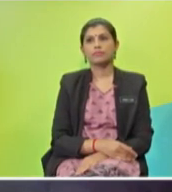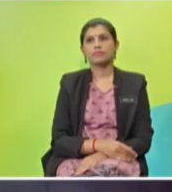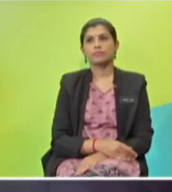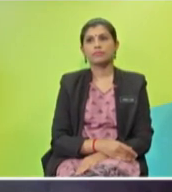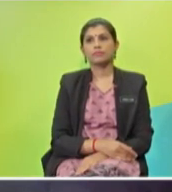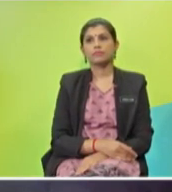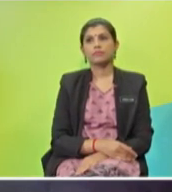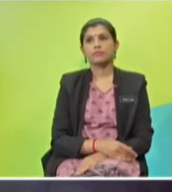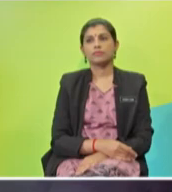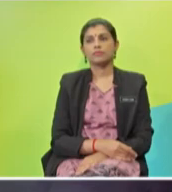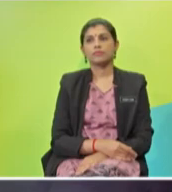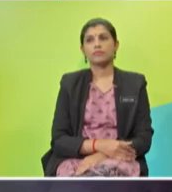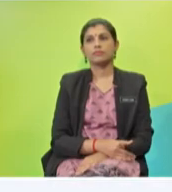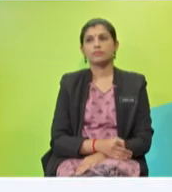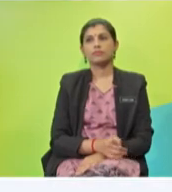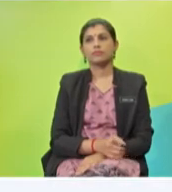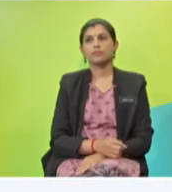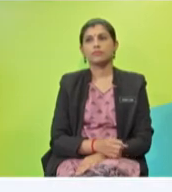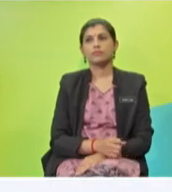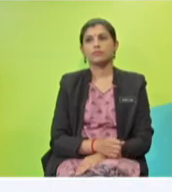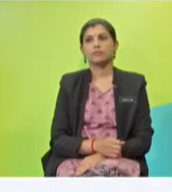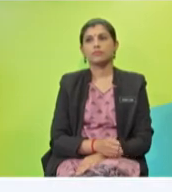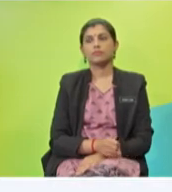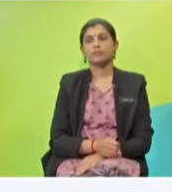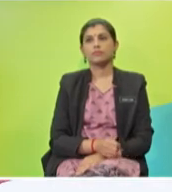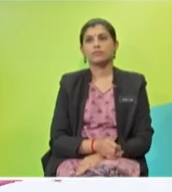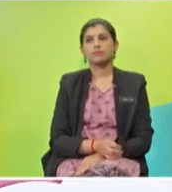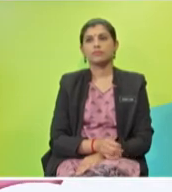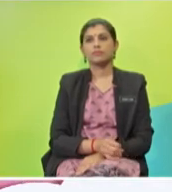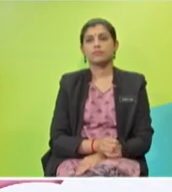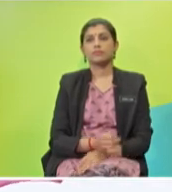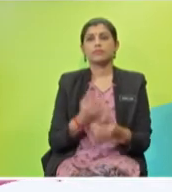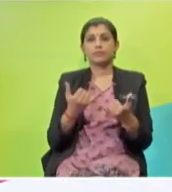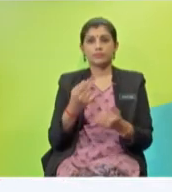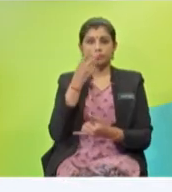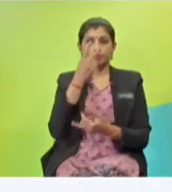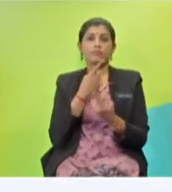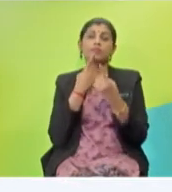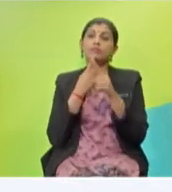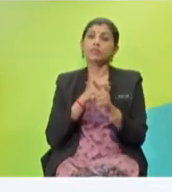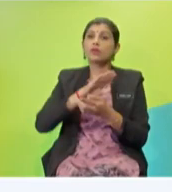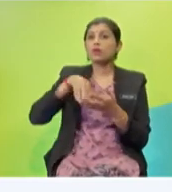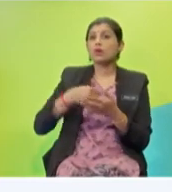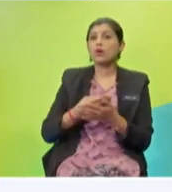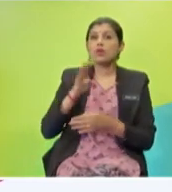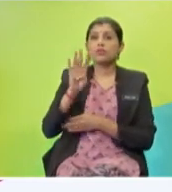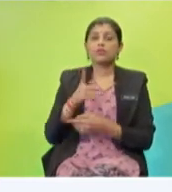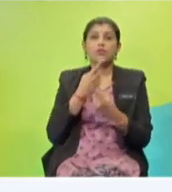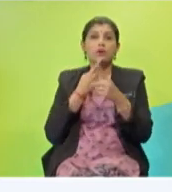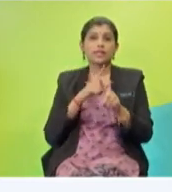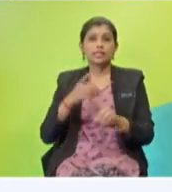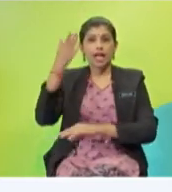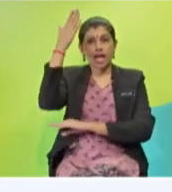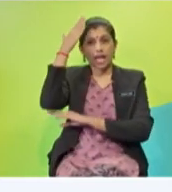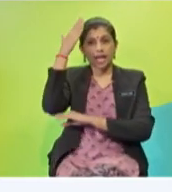Okay. Well done. Okay, Mr. Chris, let's look at their answers. So, all four of them answered hat